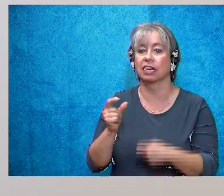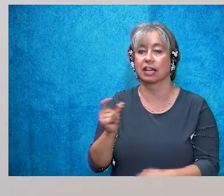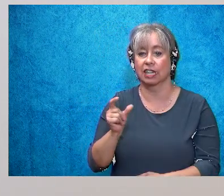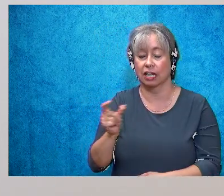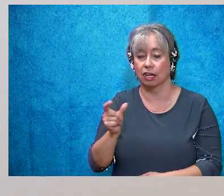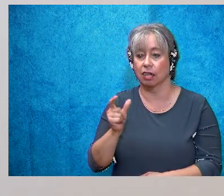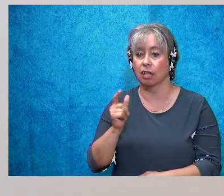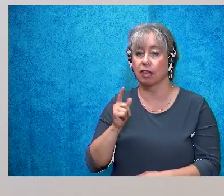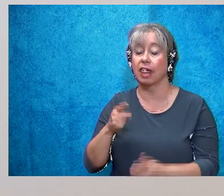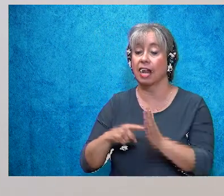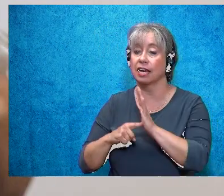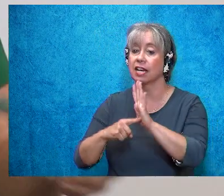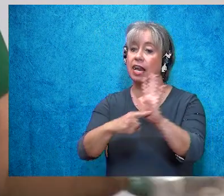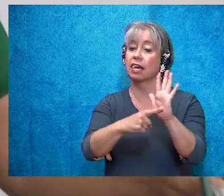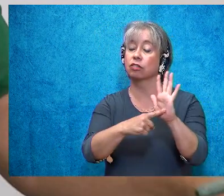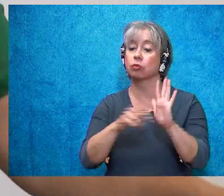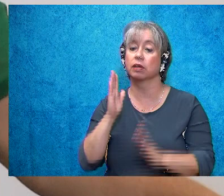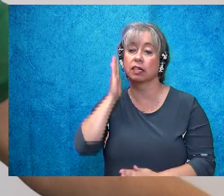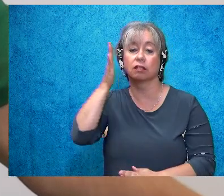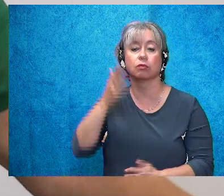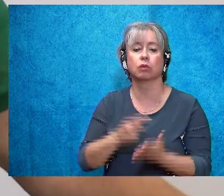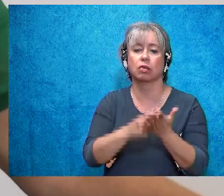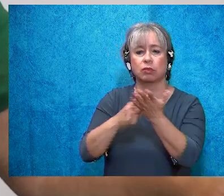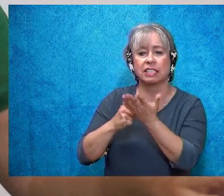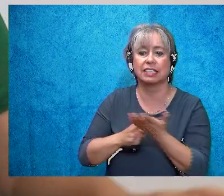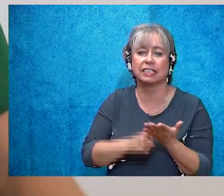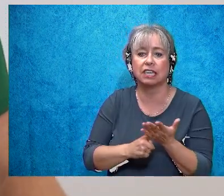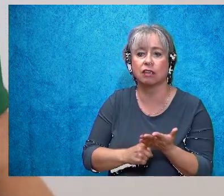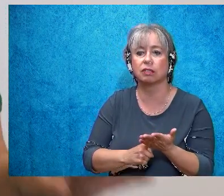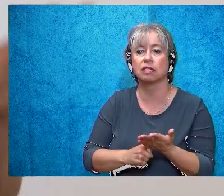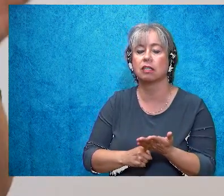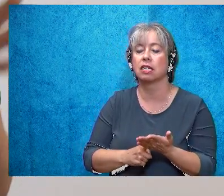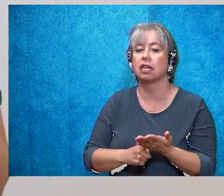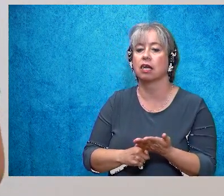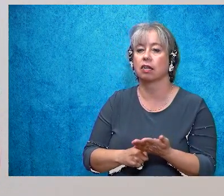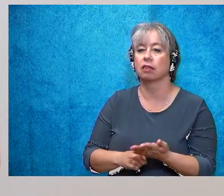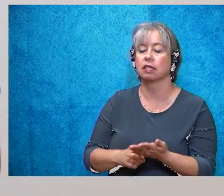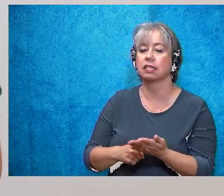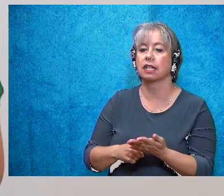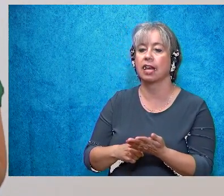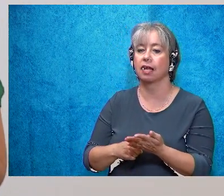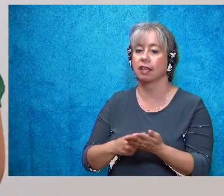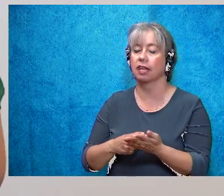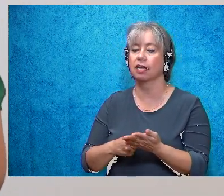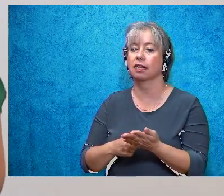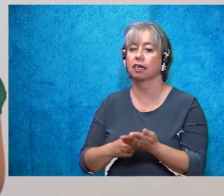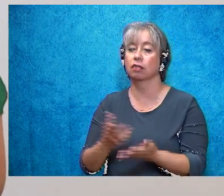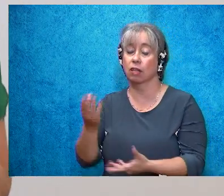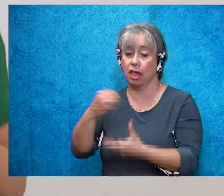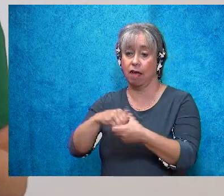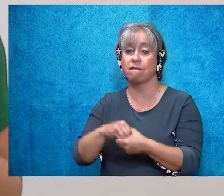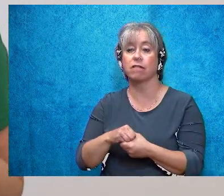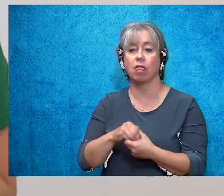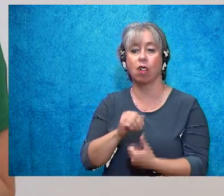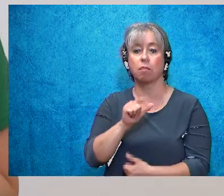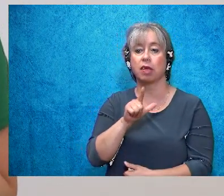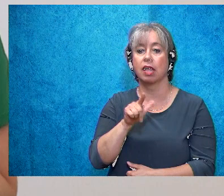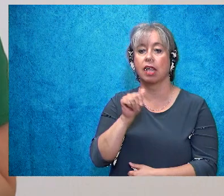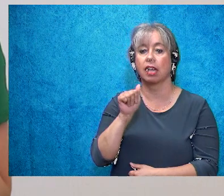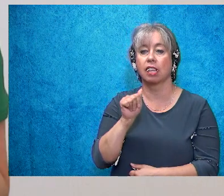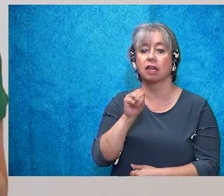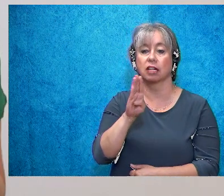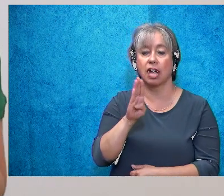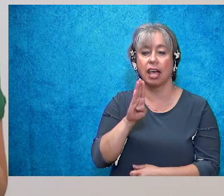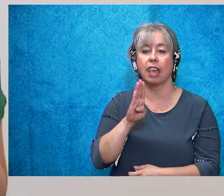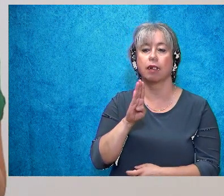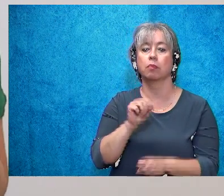next episode. And I would like to do a lab with you to show you how kinetic energy can cause